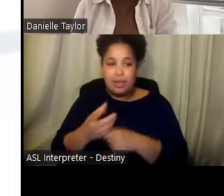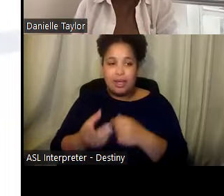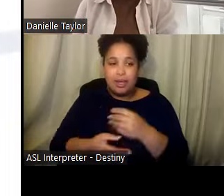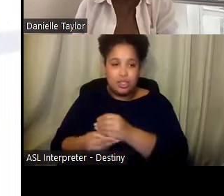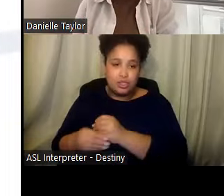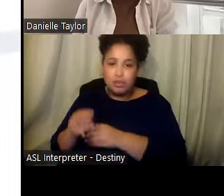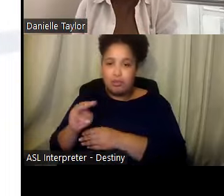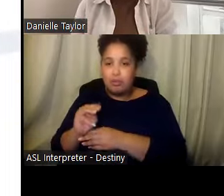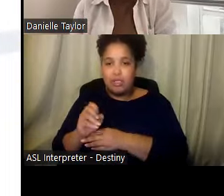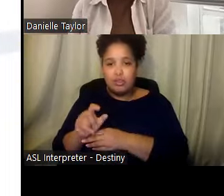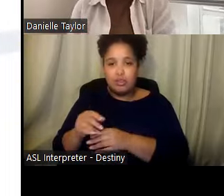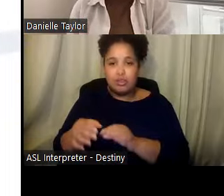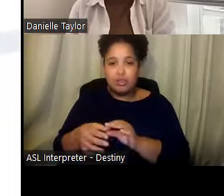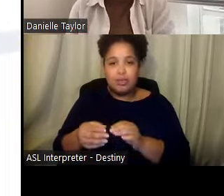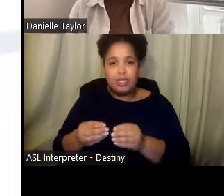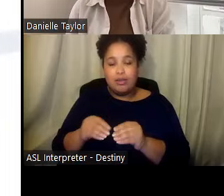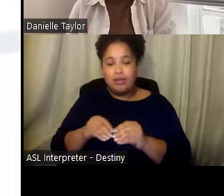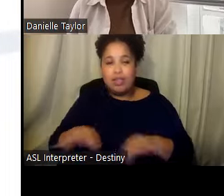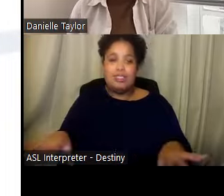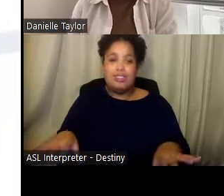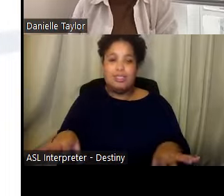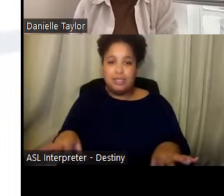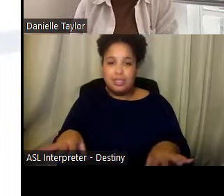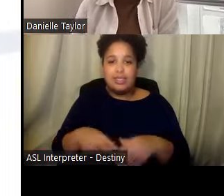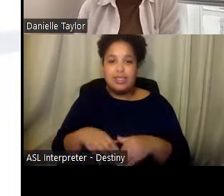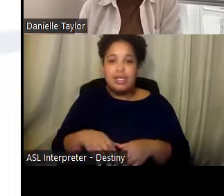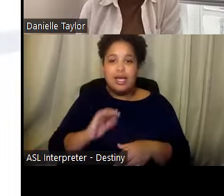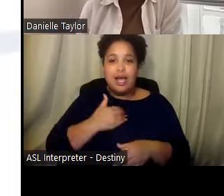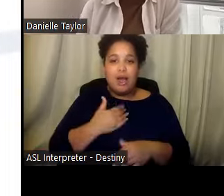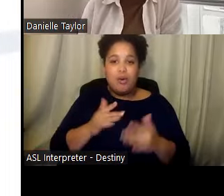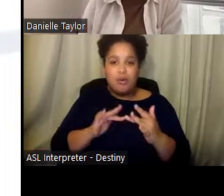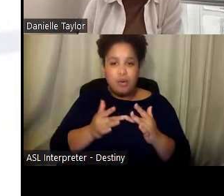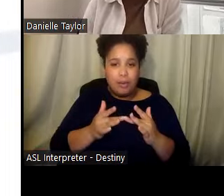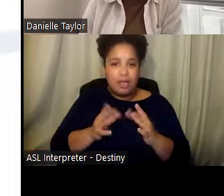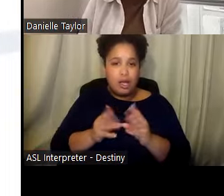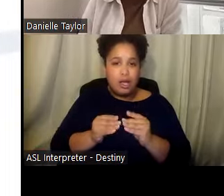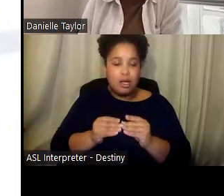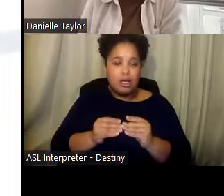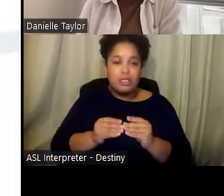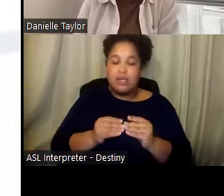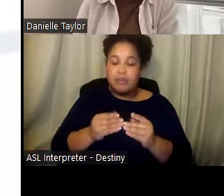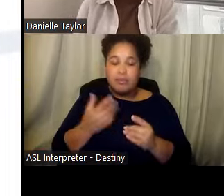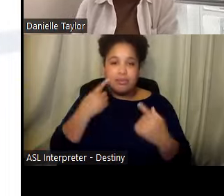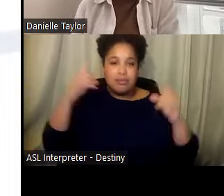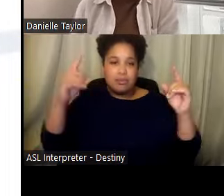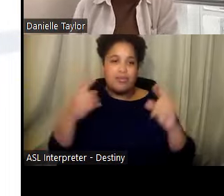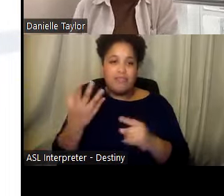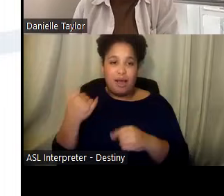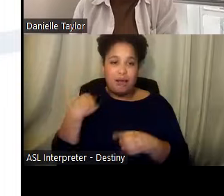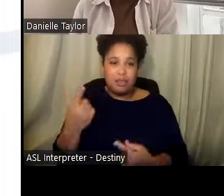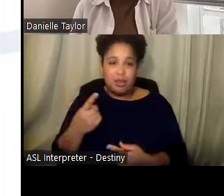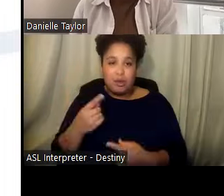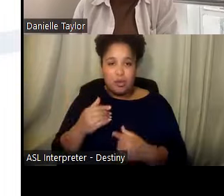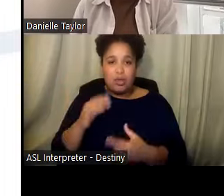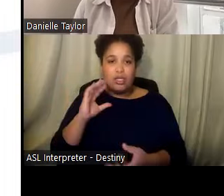online modules to be released, which we are really excited about. Our webinars have been a huge hit. We've had 5 so far with a total of